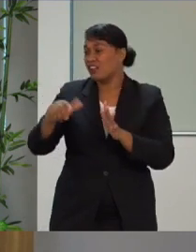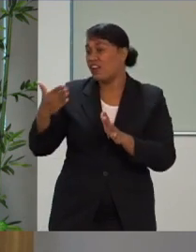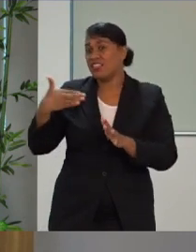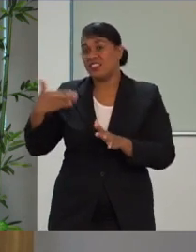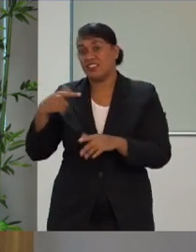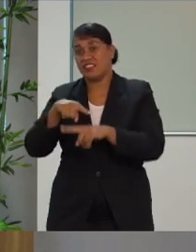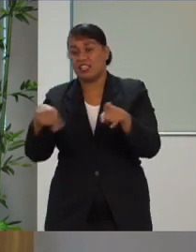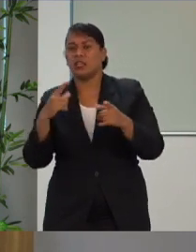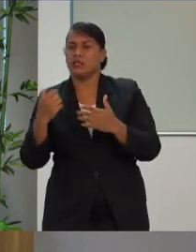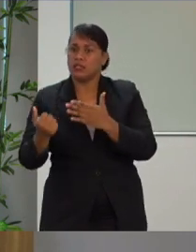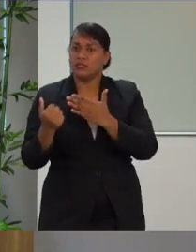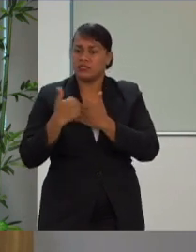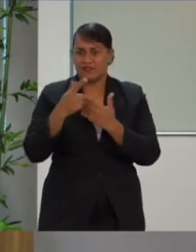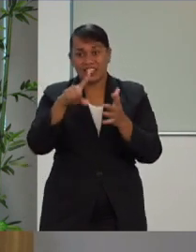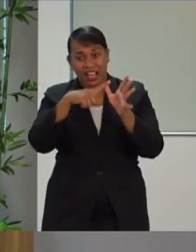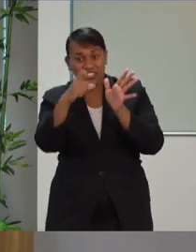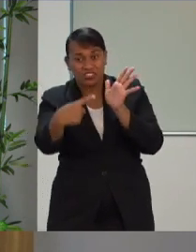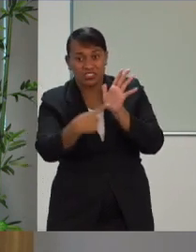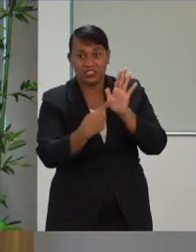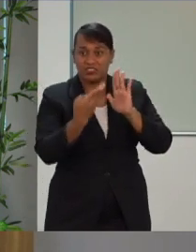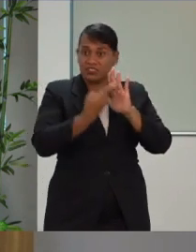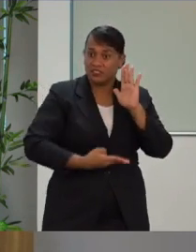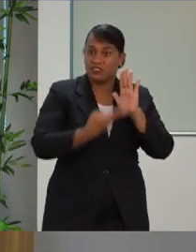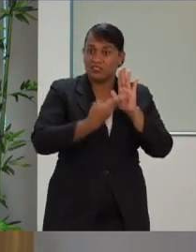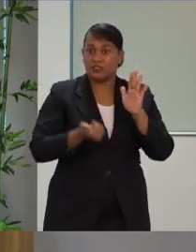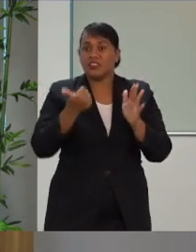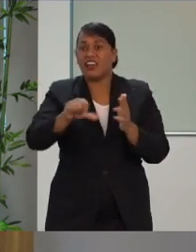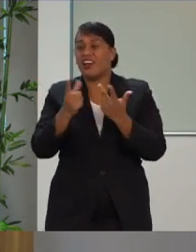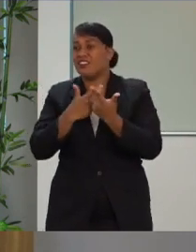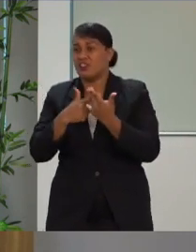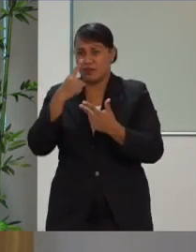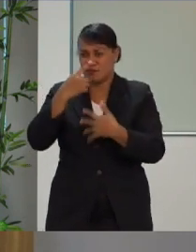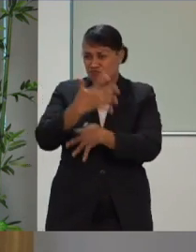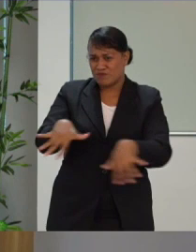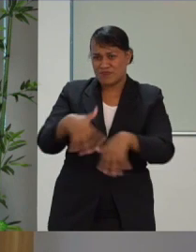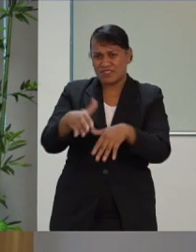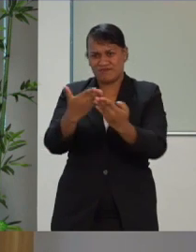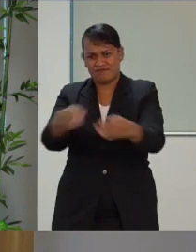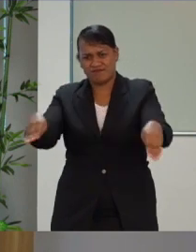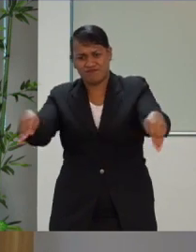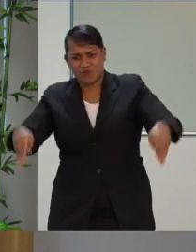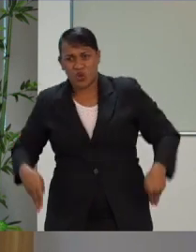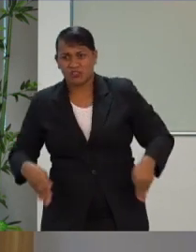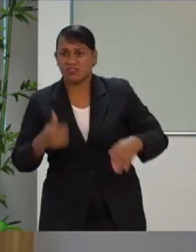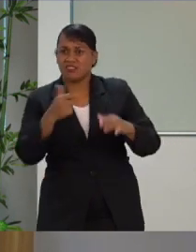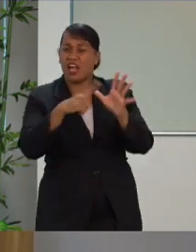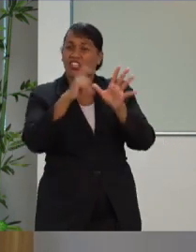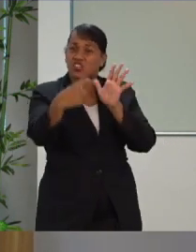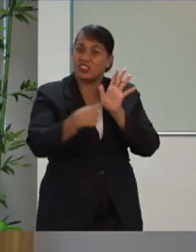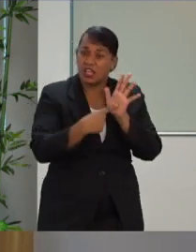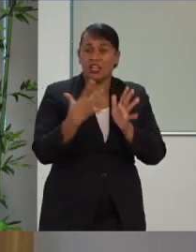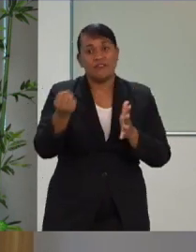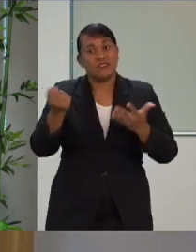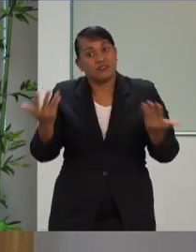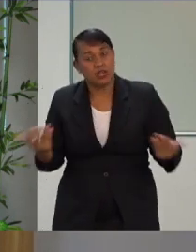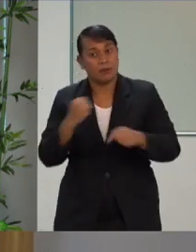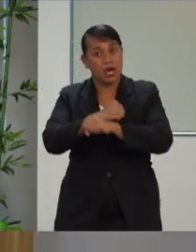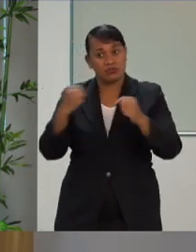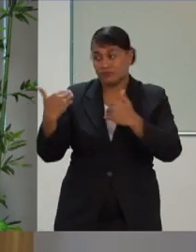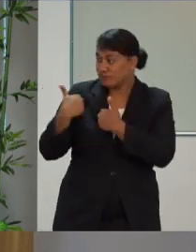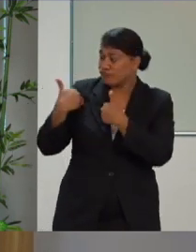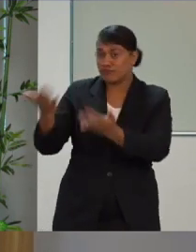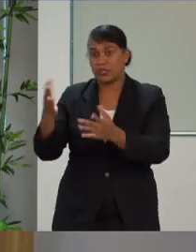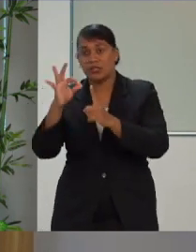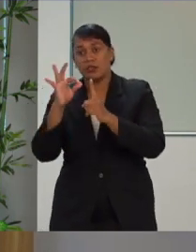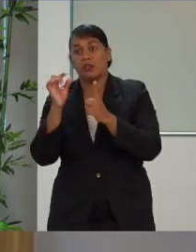have the Public Order Act, where various laws are enforced. Their powers are given to the Permanent Secretary for